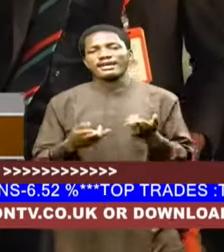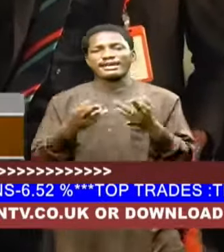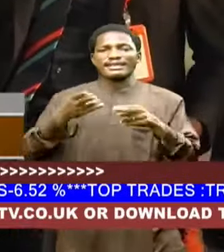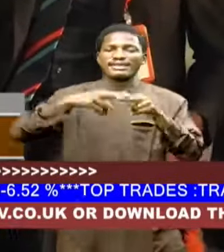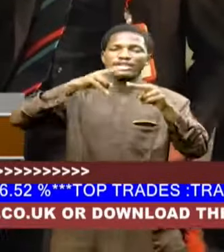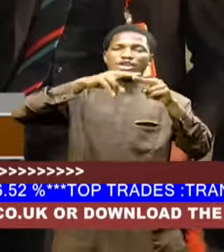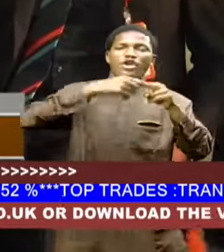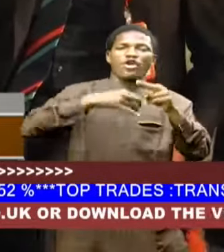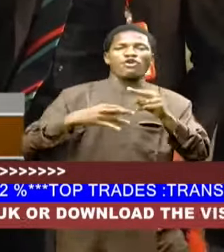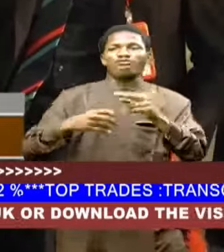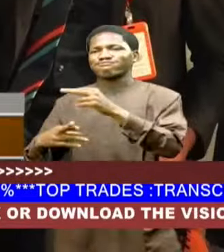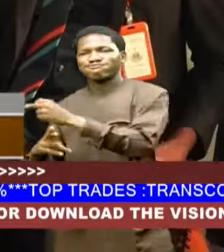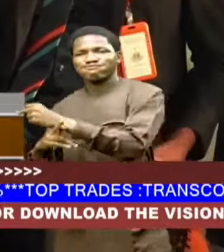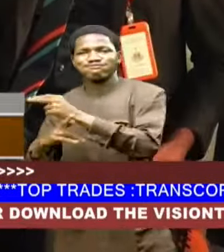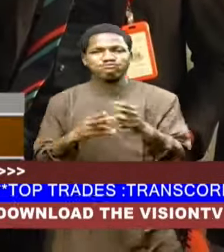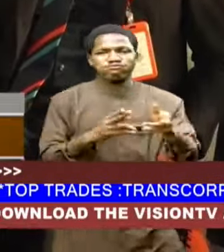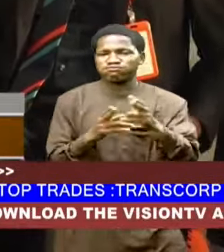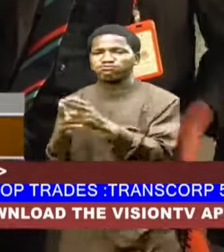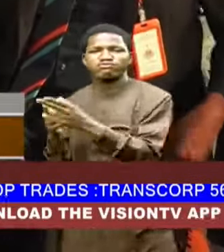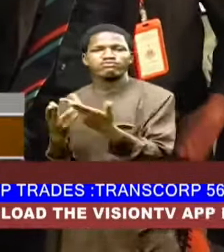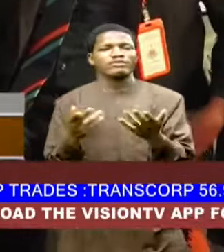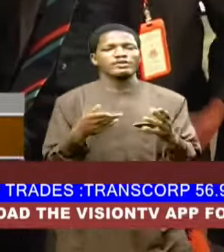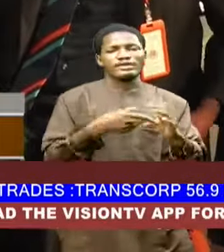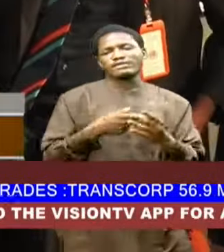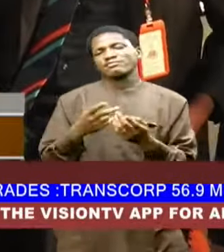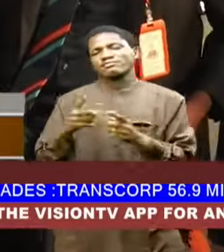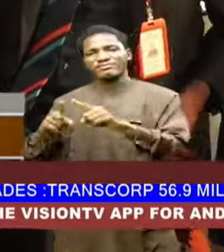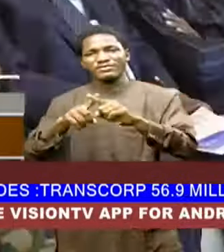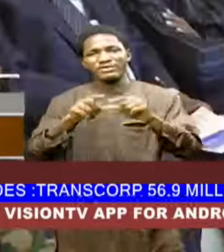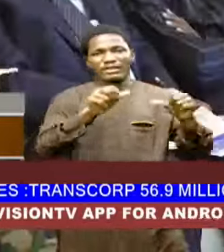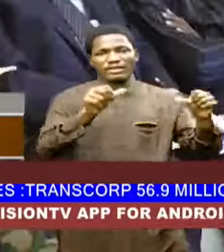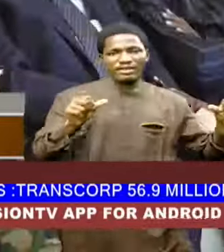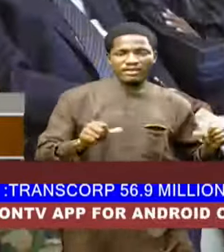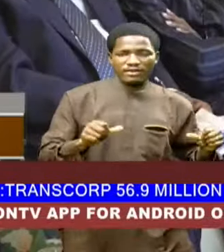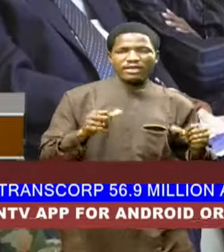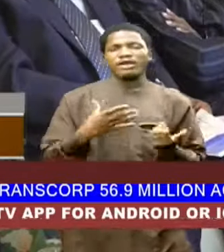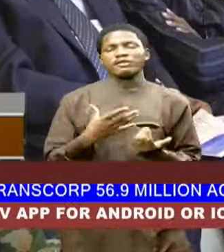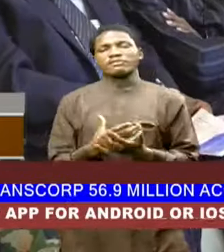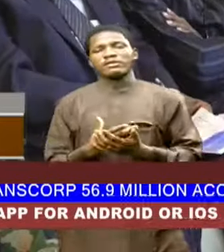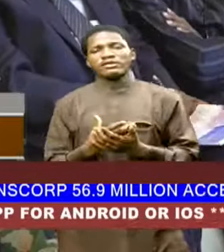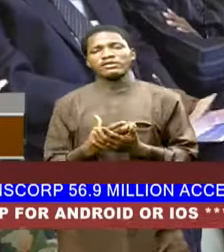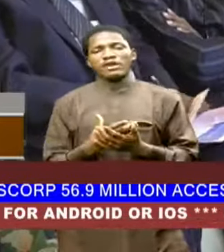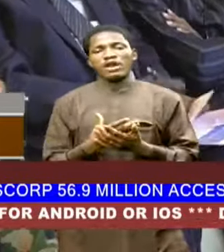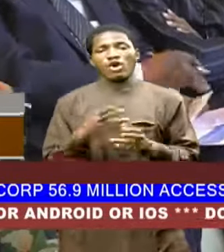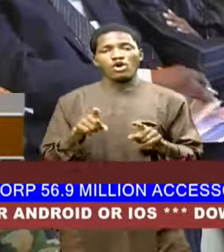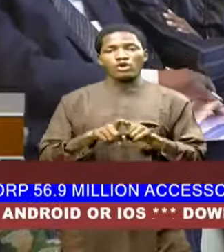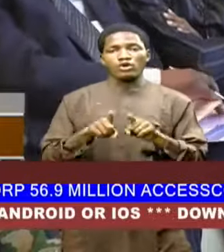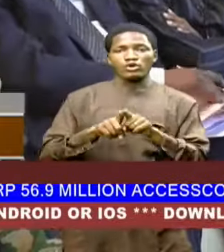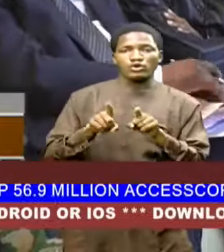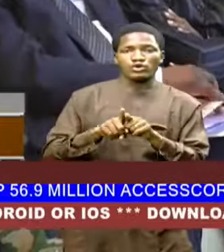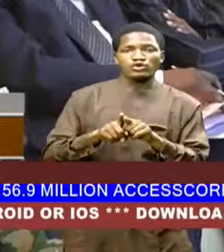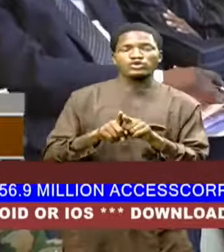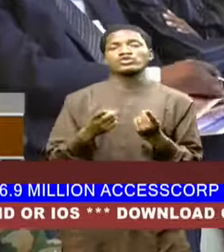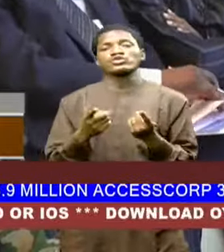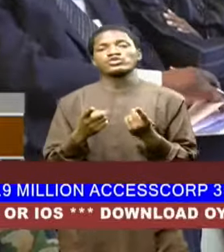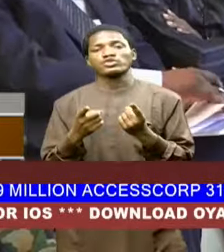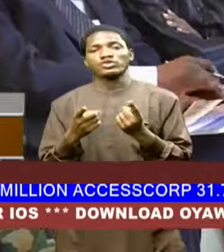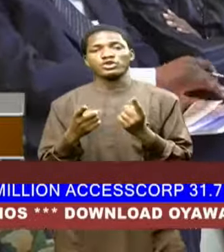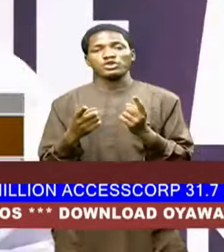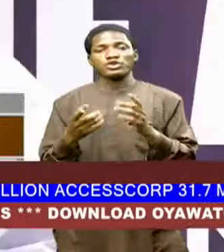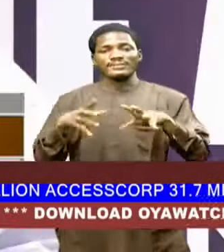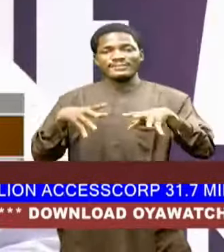international borders, as well as insurgency and disruptive intervention of the military in governance in Africa, particularly in West